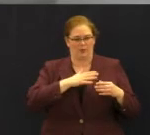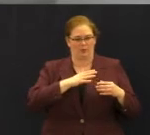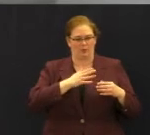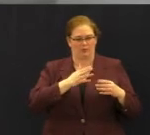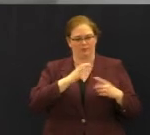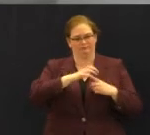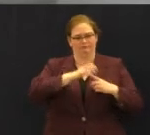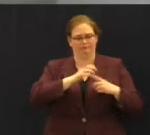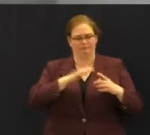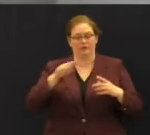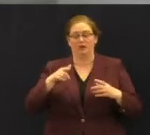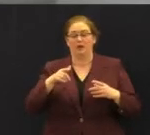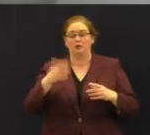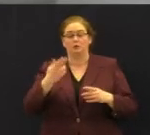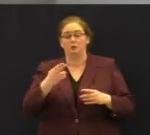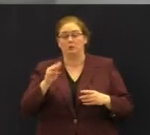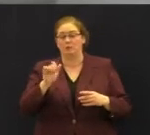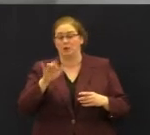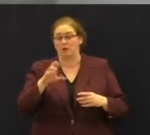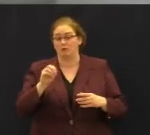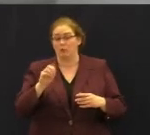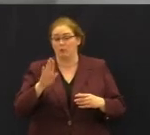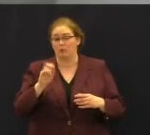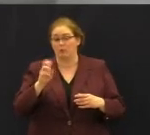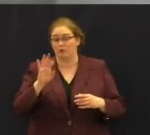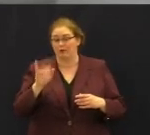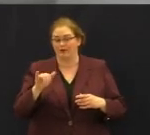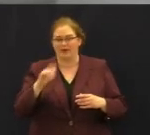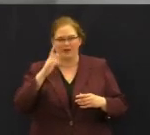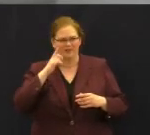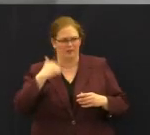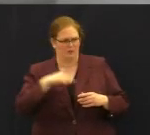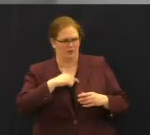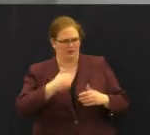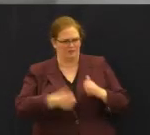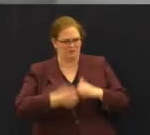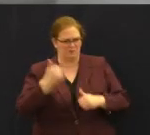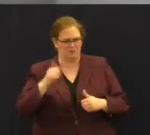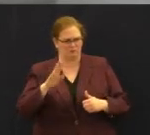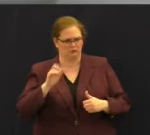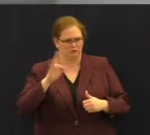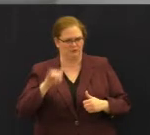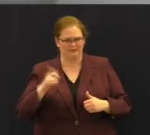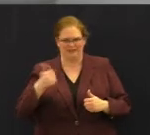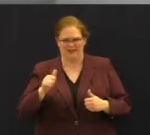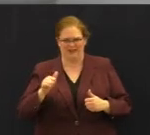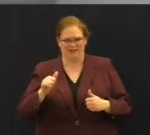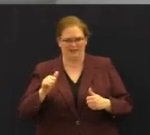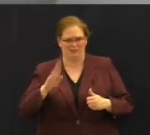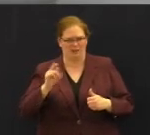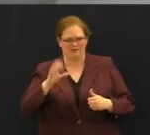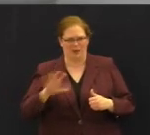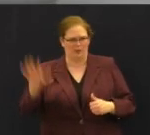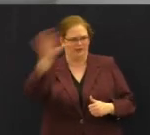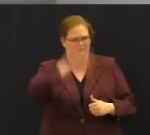new microbreweries this year, which I think will make us have the most breweries of any Bucks County town, which is